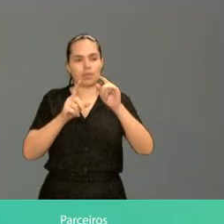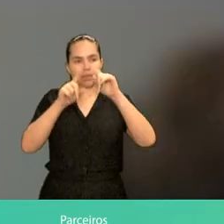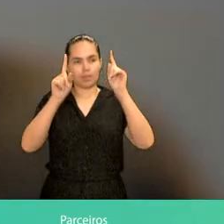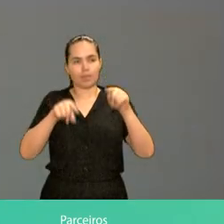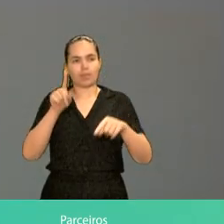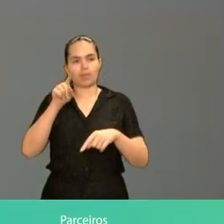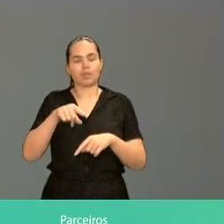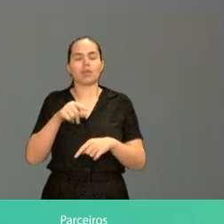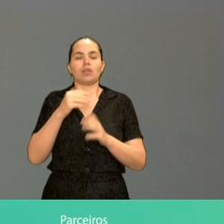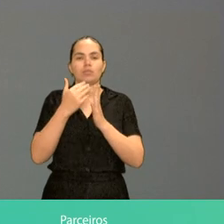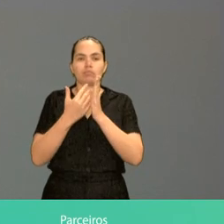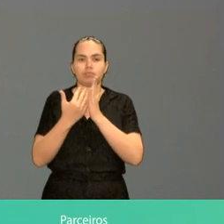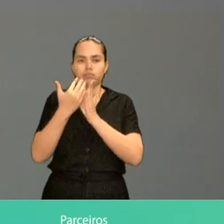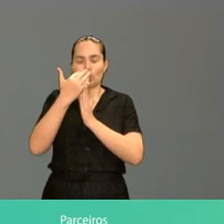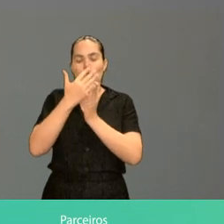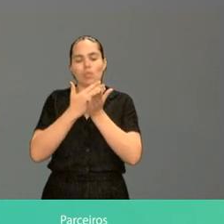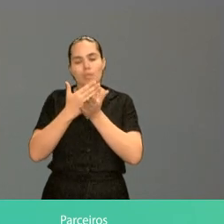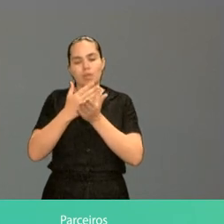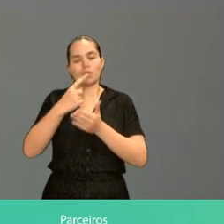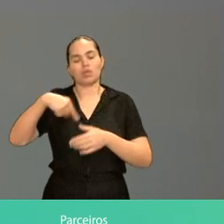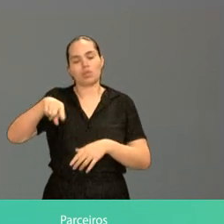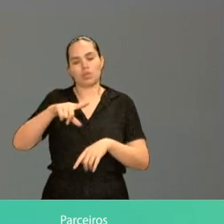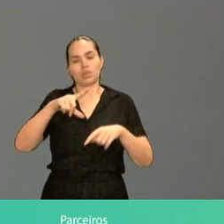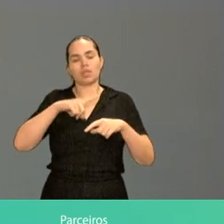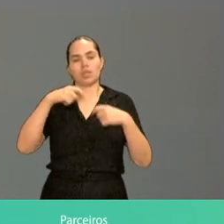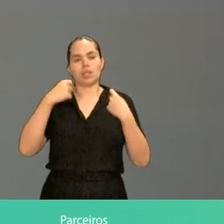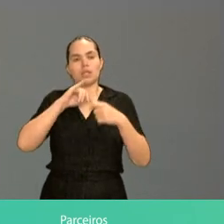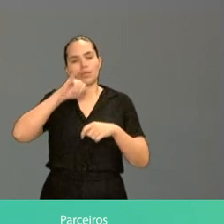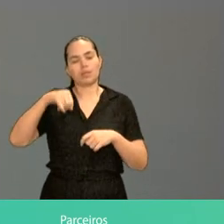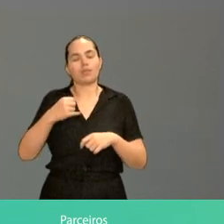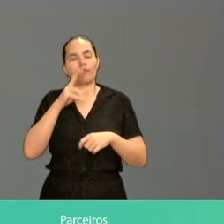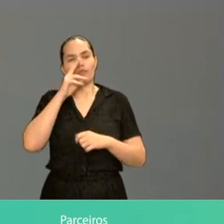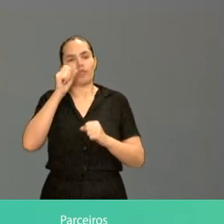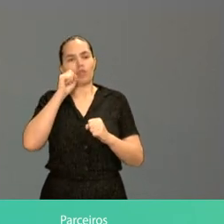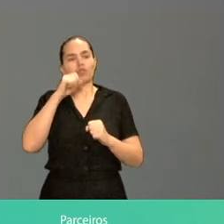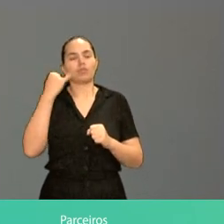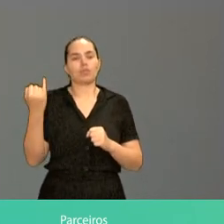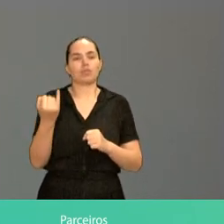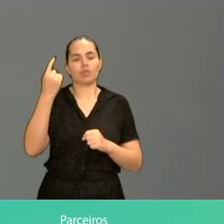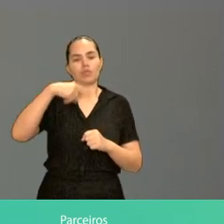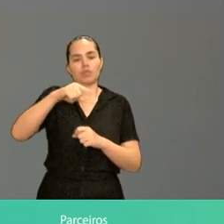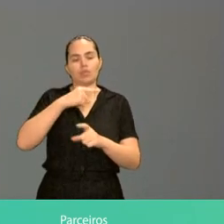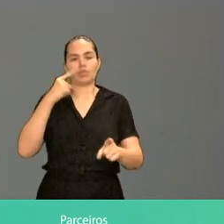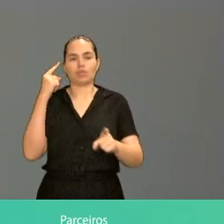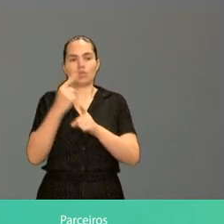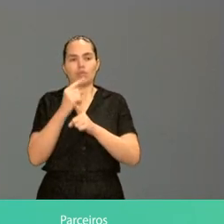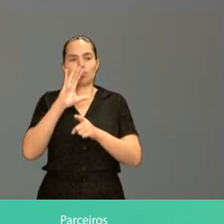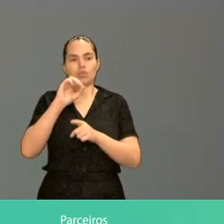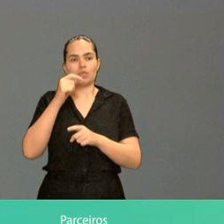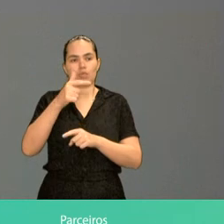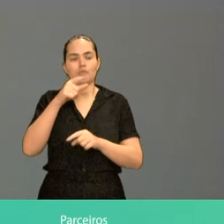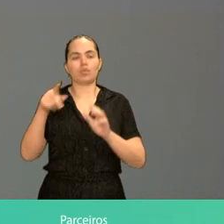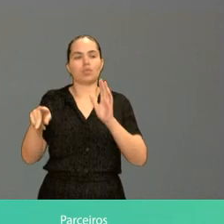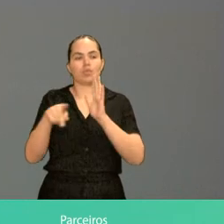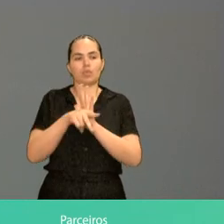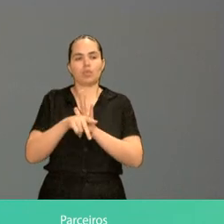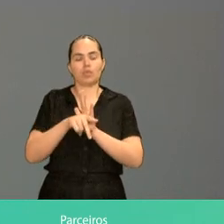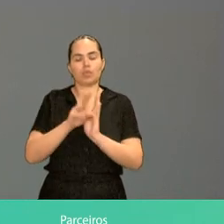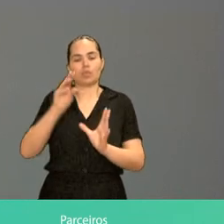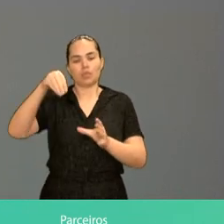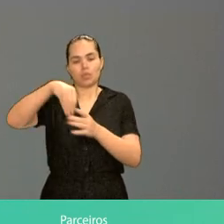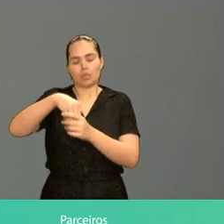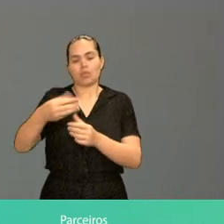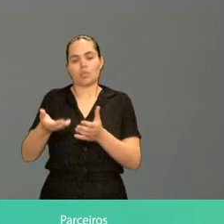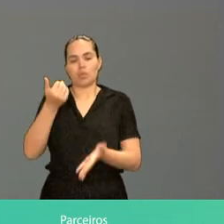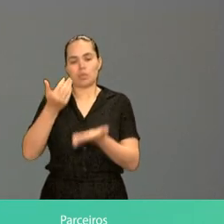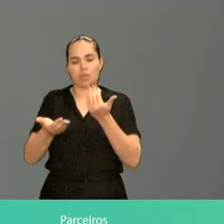in terms of volume. And we have, yes, the opportunity to capture CO2 locally where the